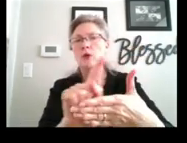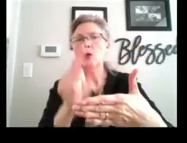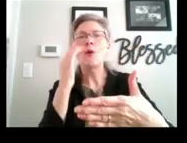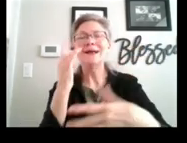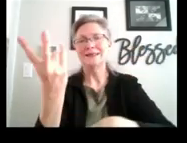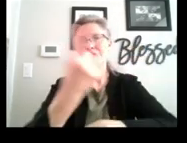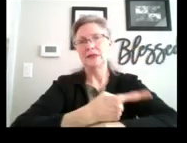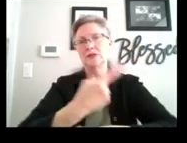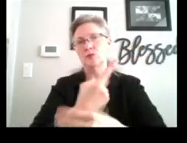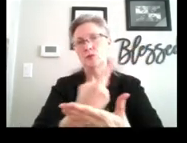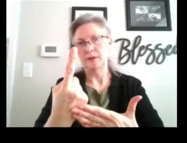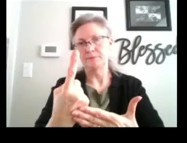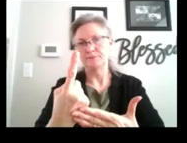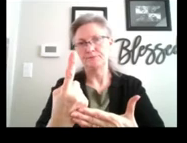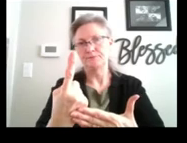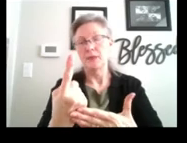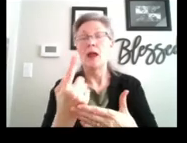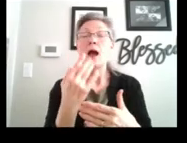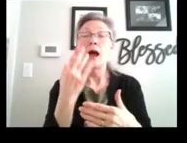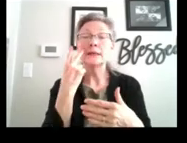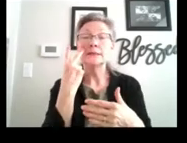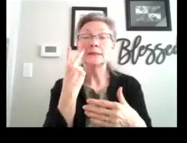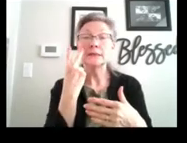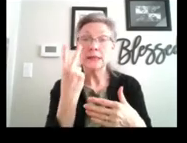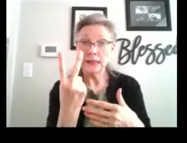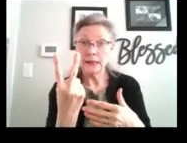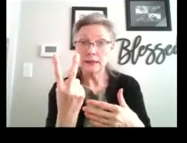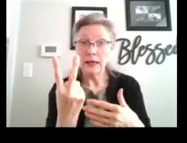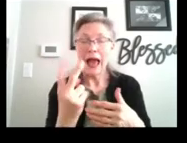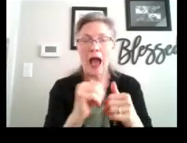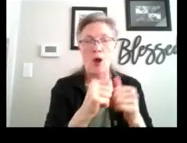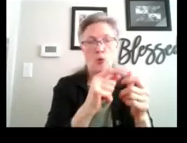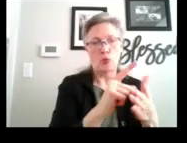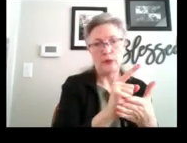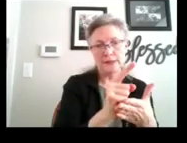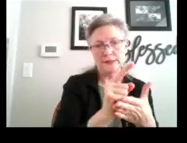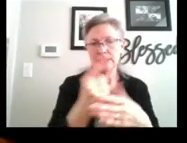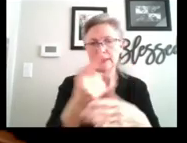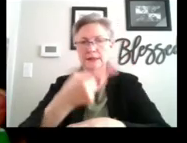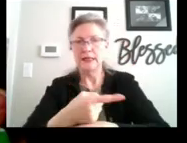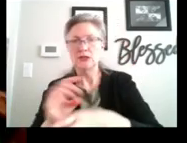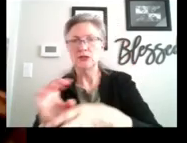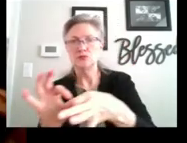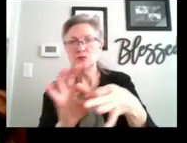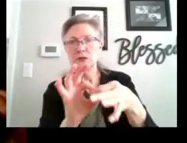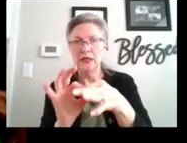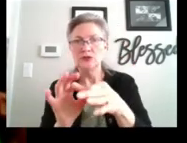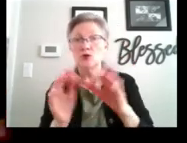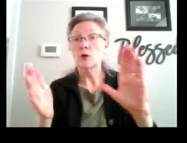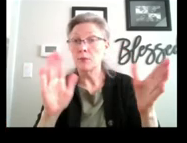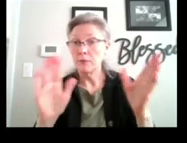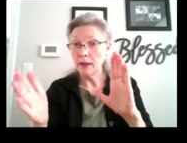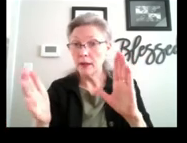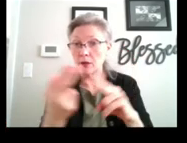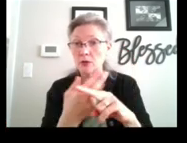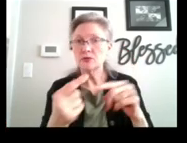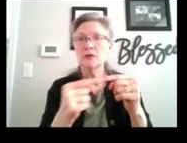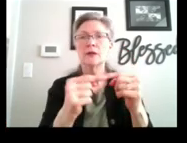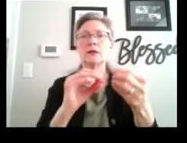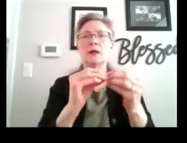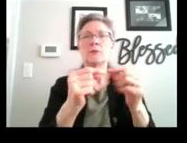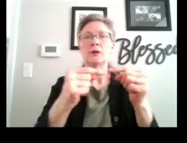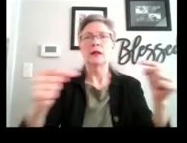week. So I can kind of see visually how weeks and days relate to each other when I use this number line to